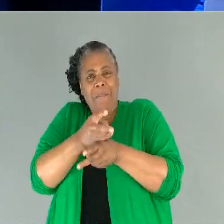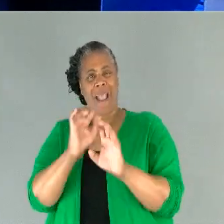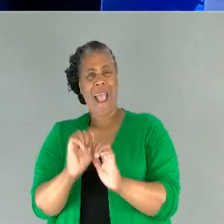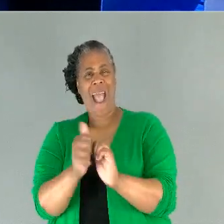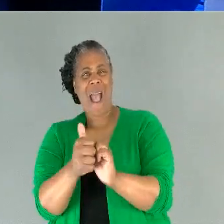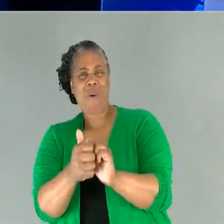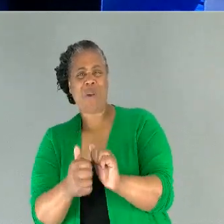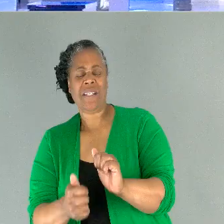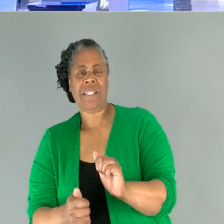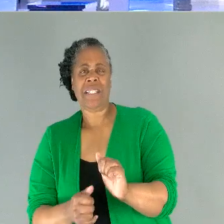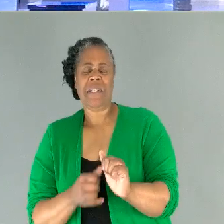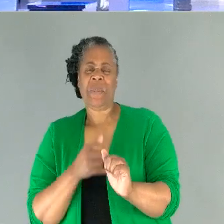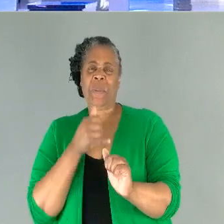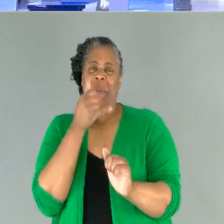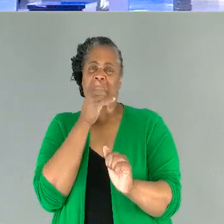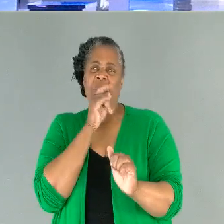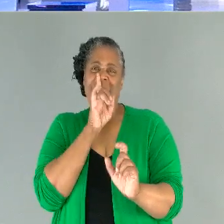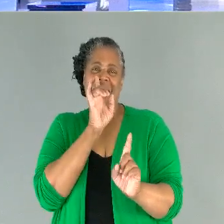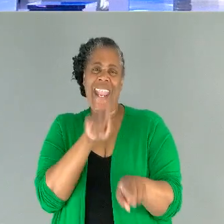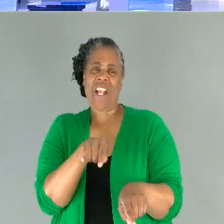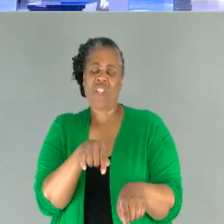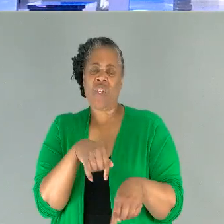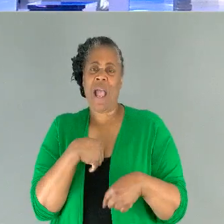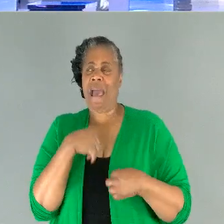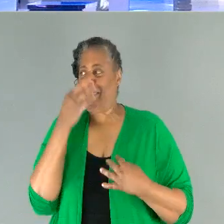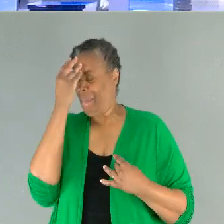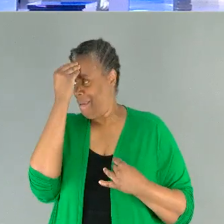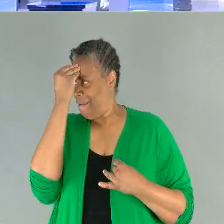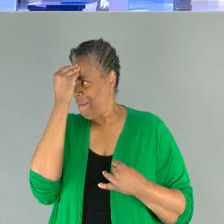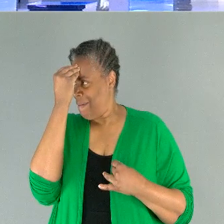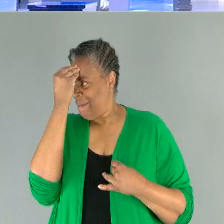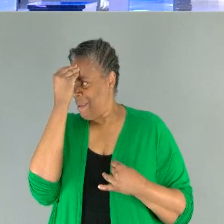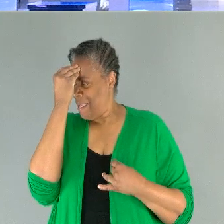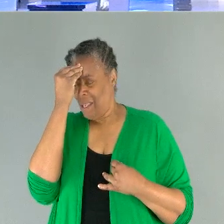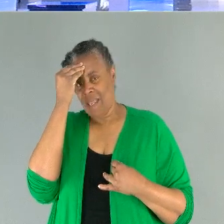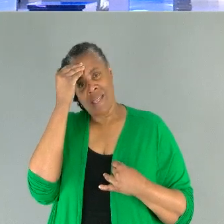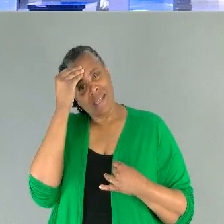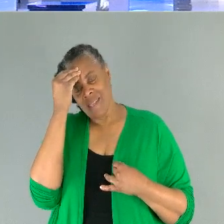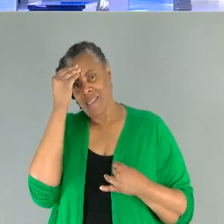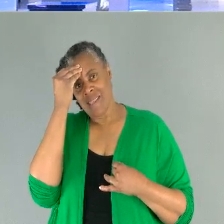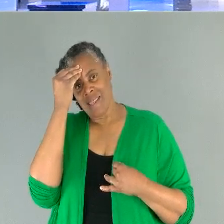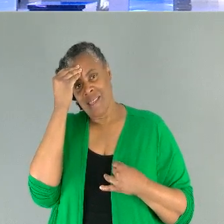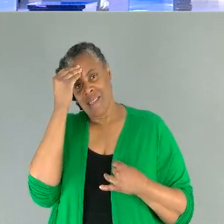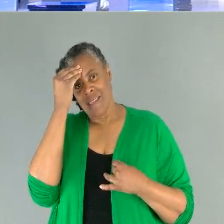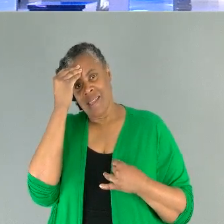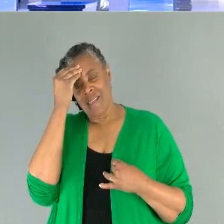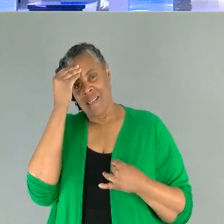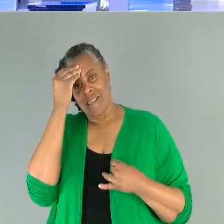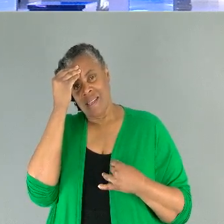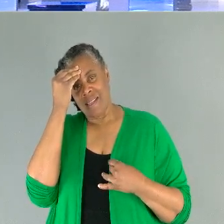The only answer that I can think of is that she had to get back up.